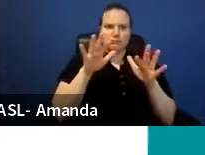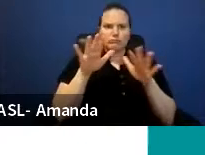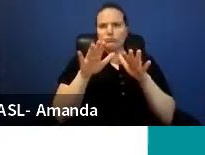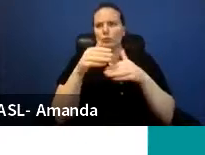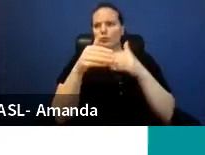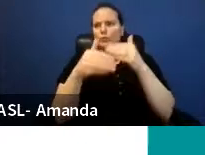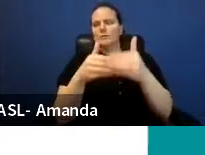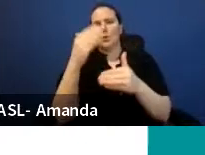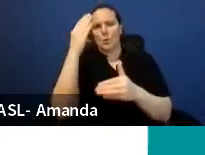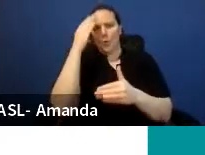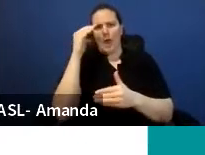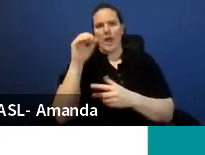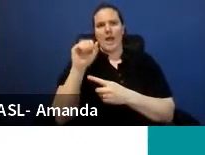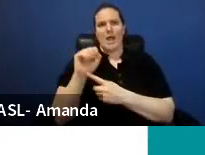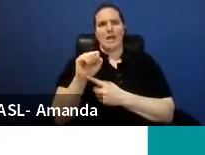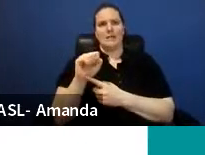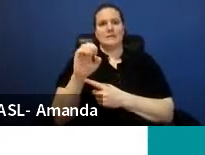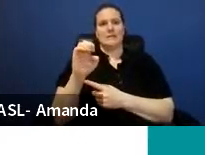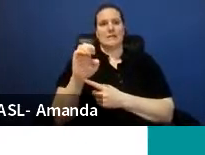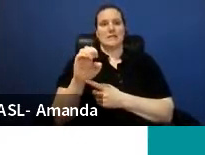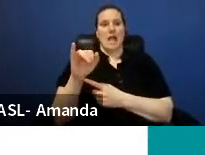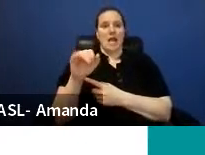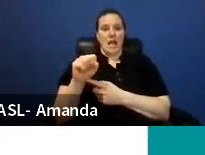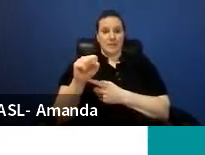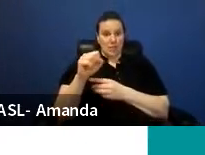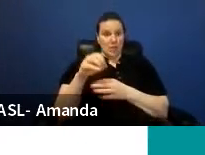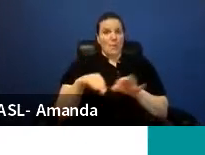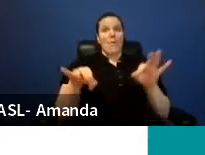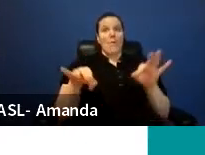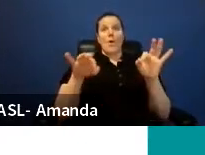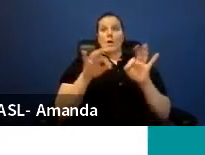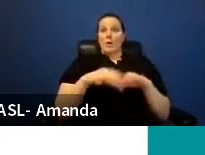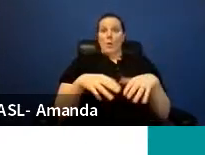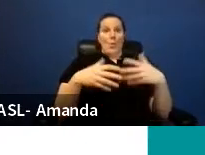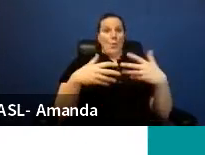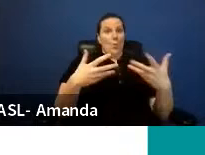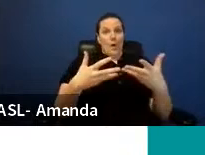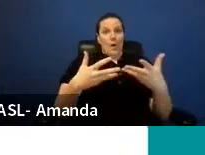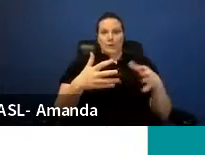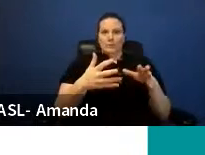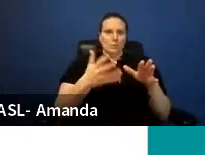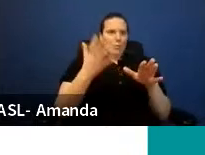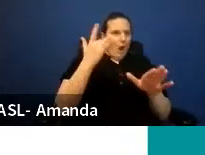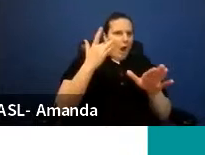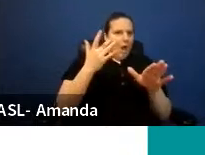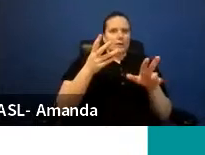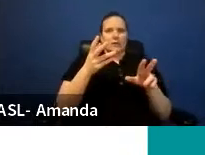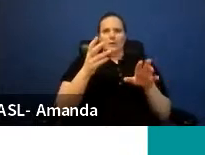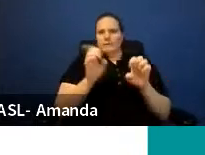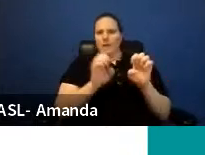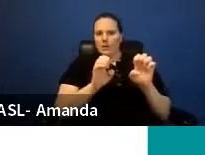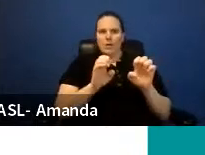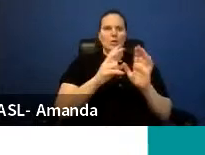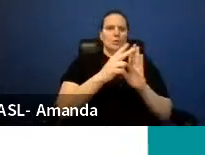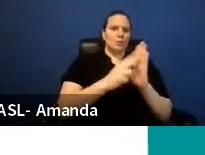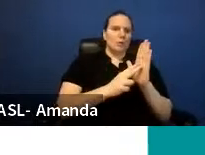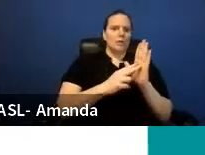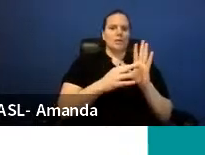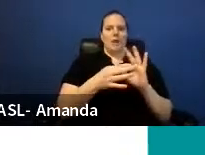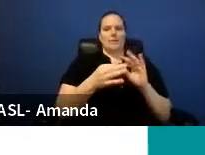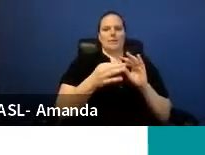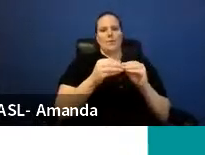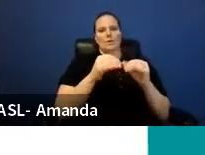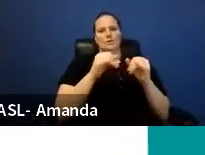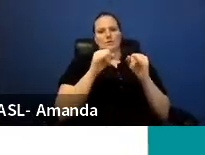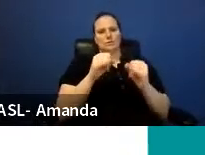an SEIS is important, why what we're evaluating, and how people can read and comment. So more instructional